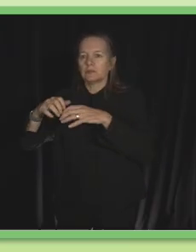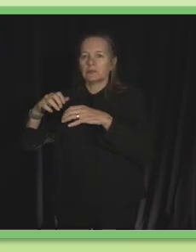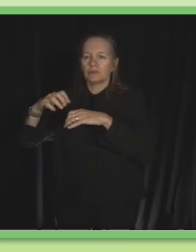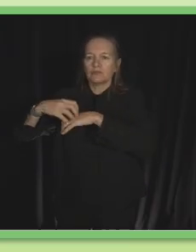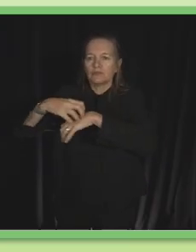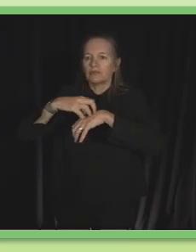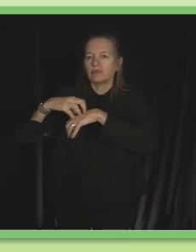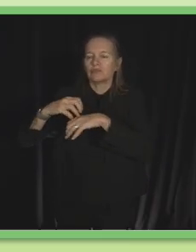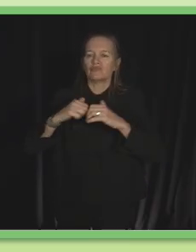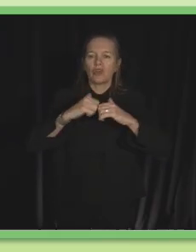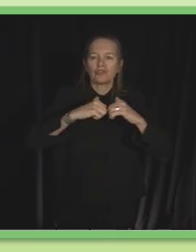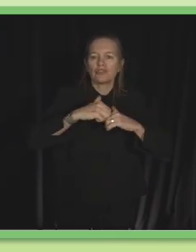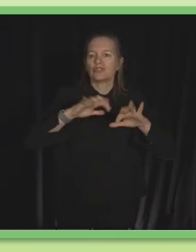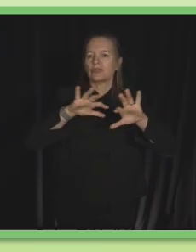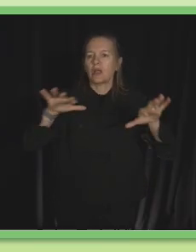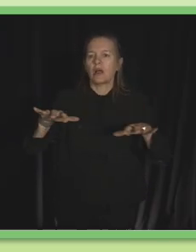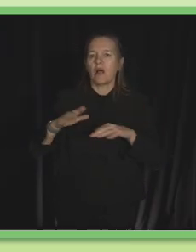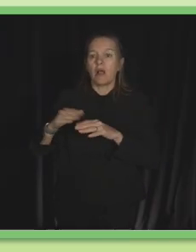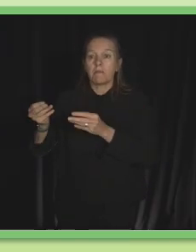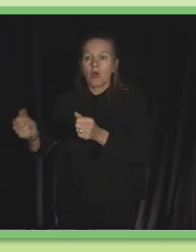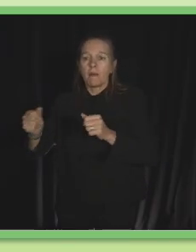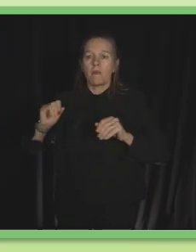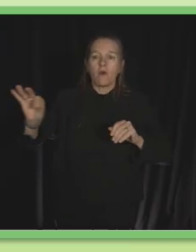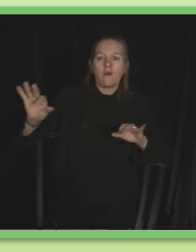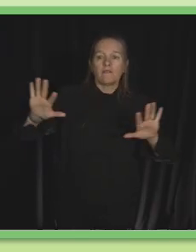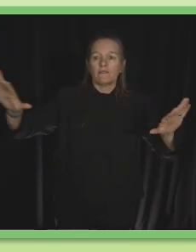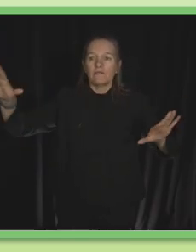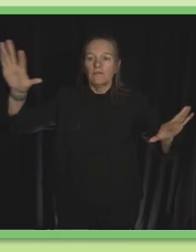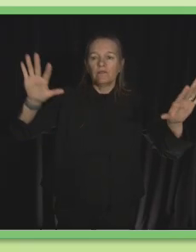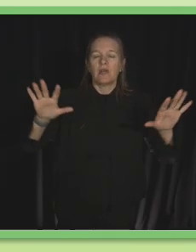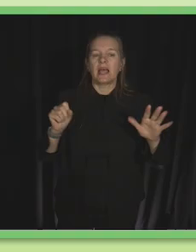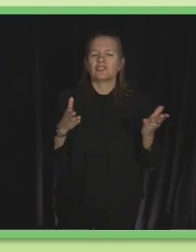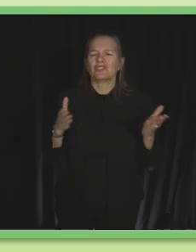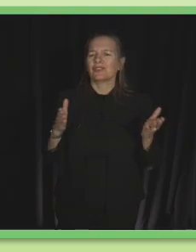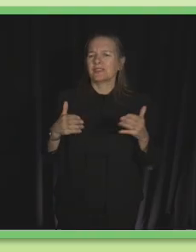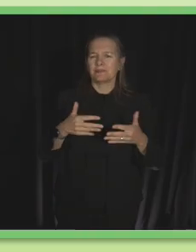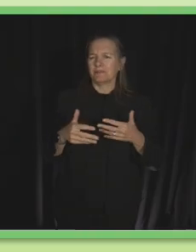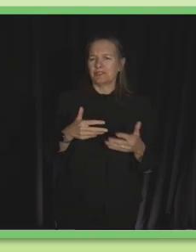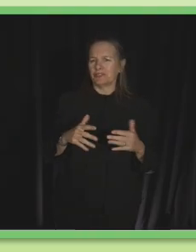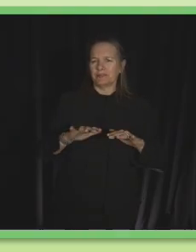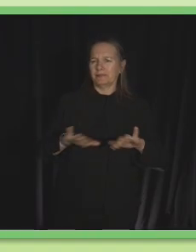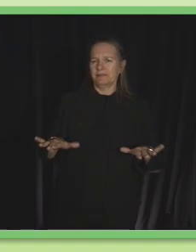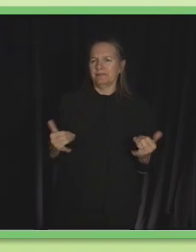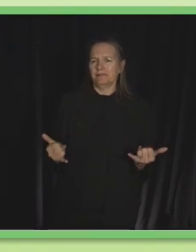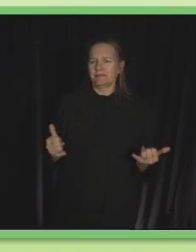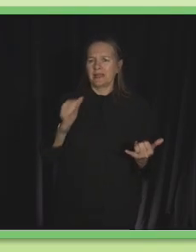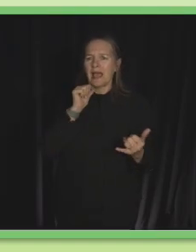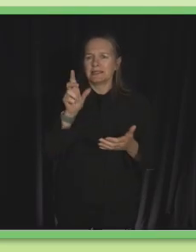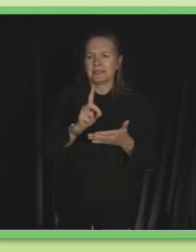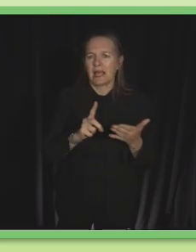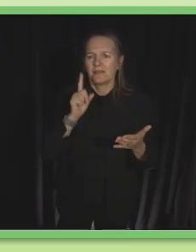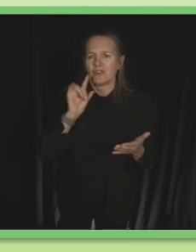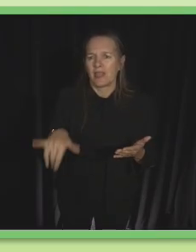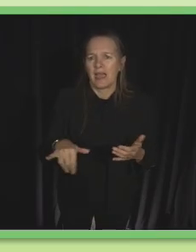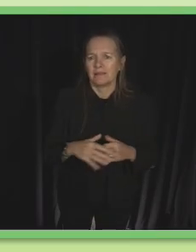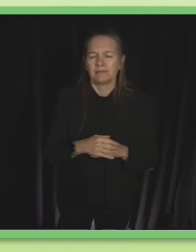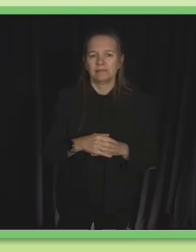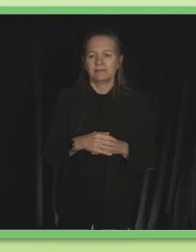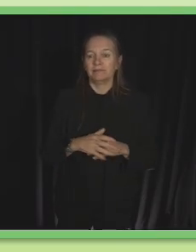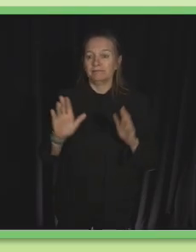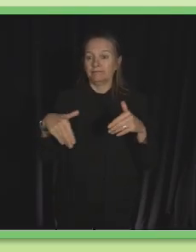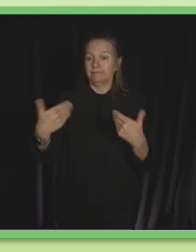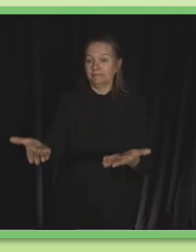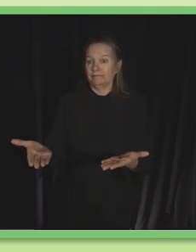legacy applications that can't change. Traditional service meshes weren't designed for this. Then comes the mesh